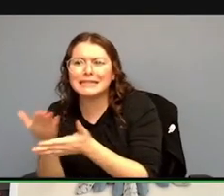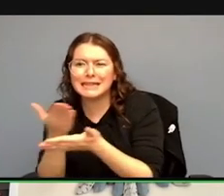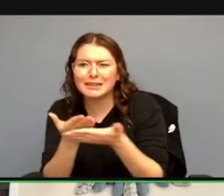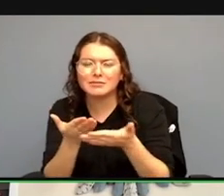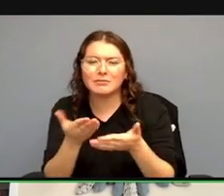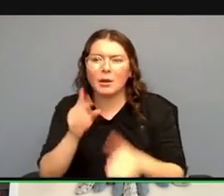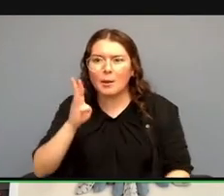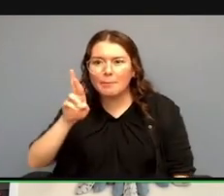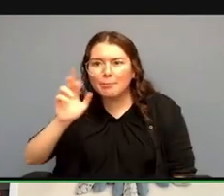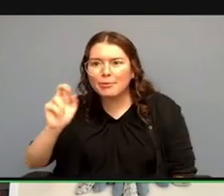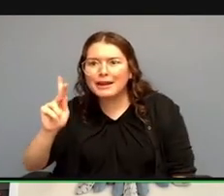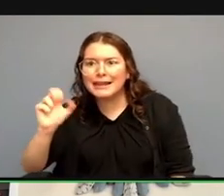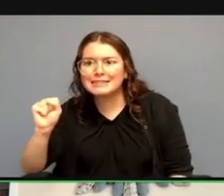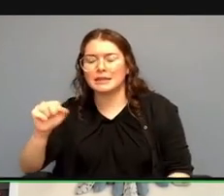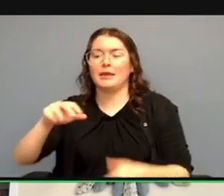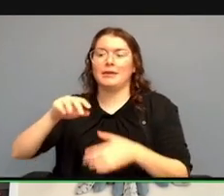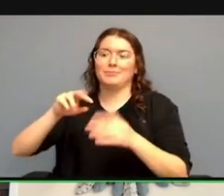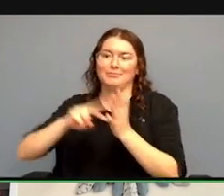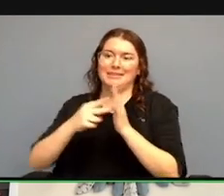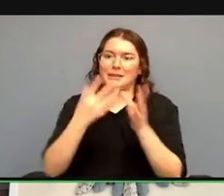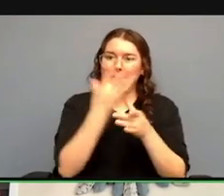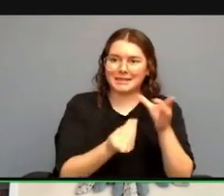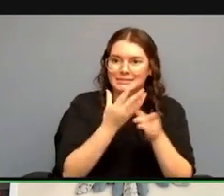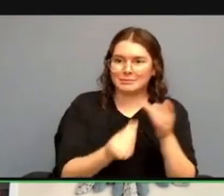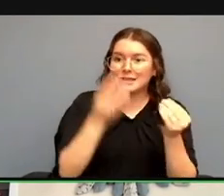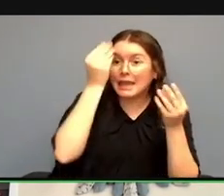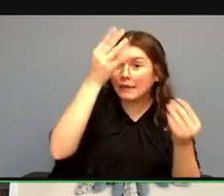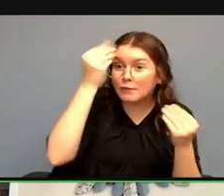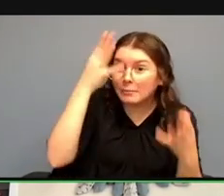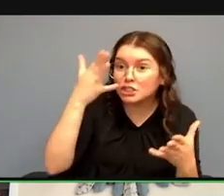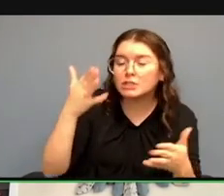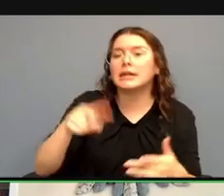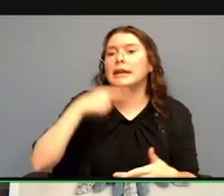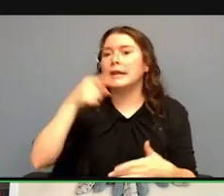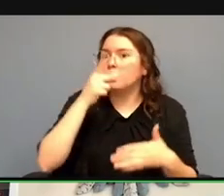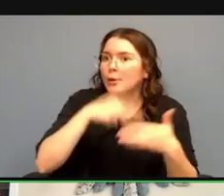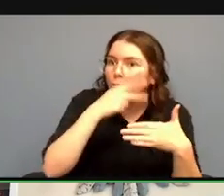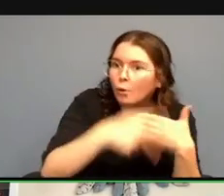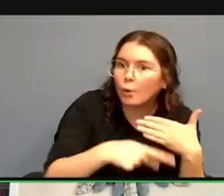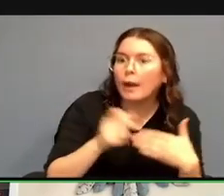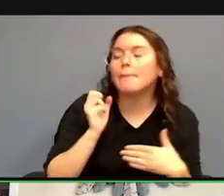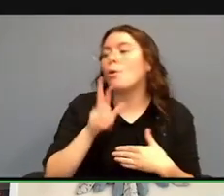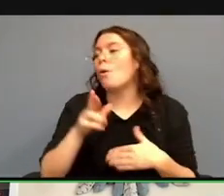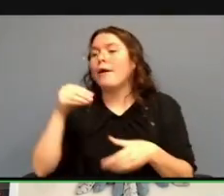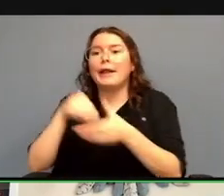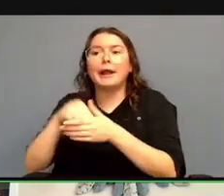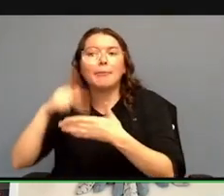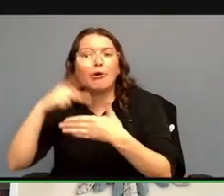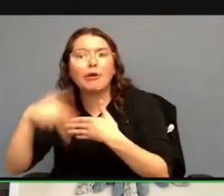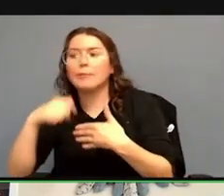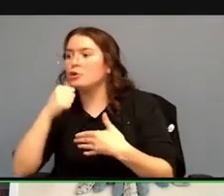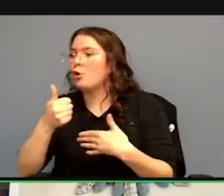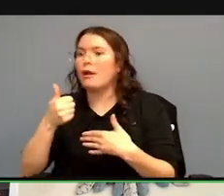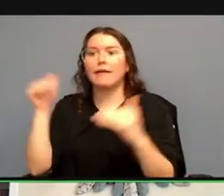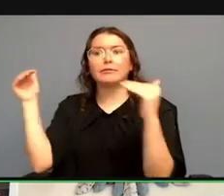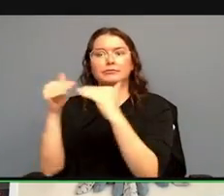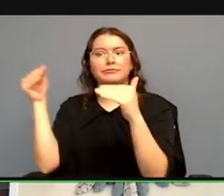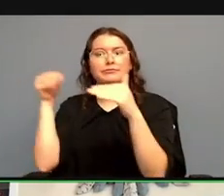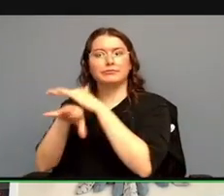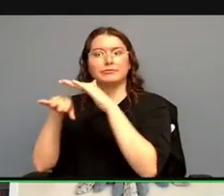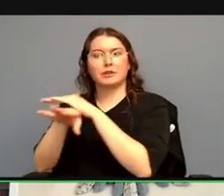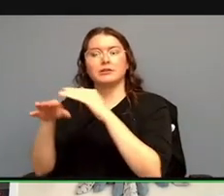student in a hearing program or in a program where there wasn't adequate access to